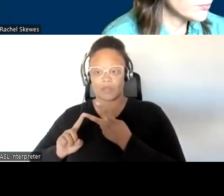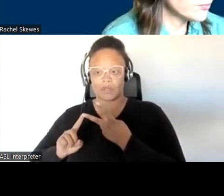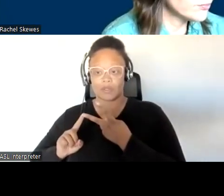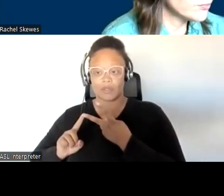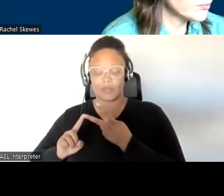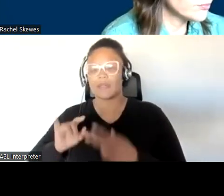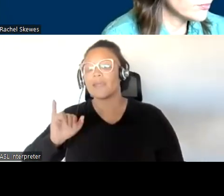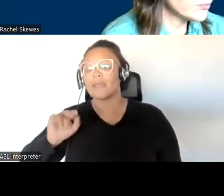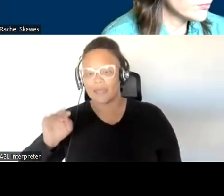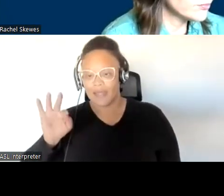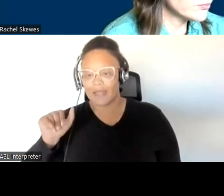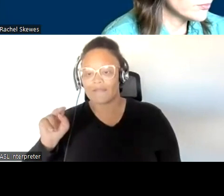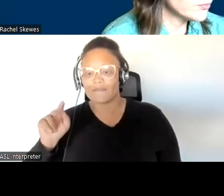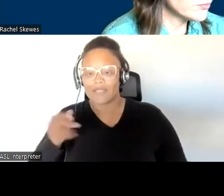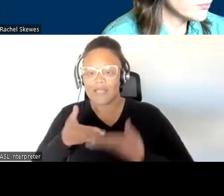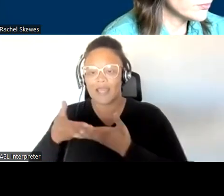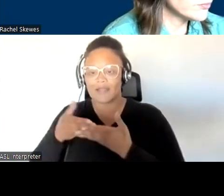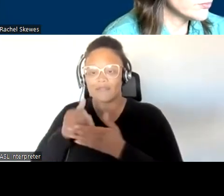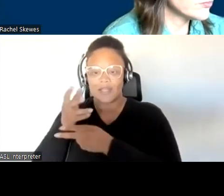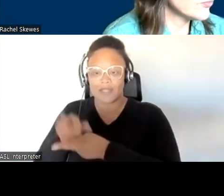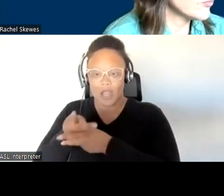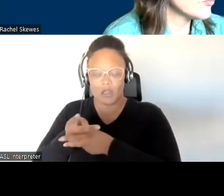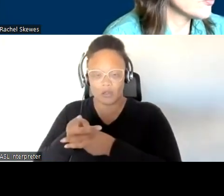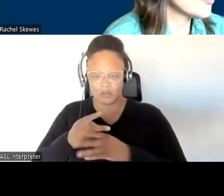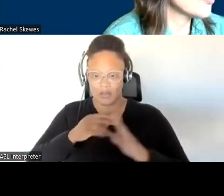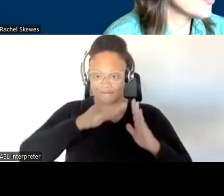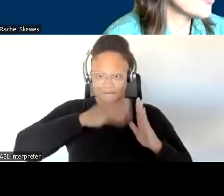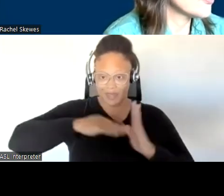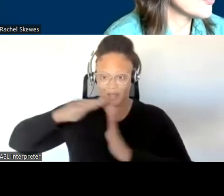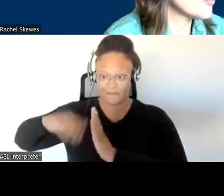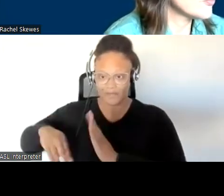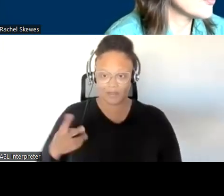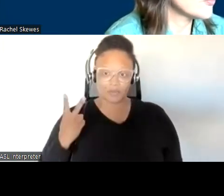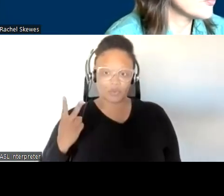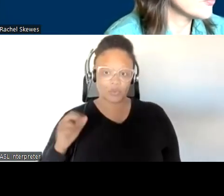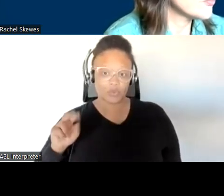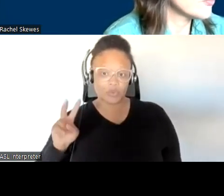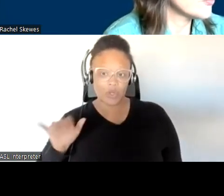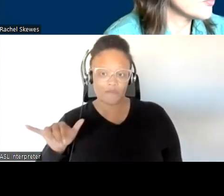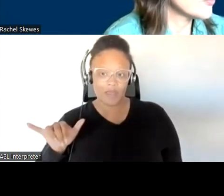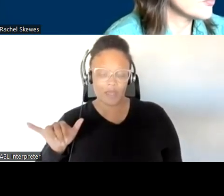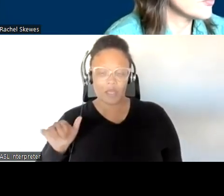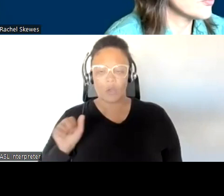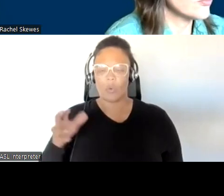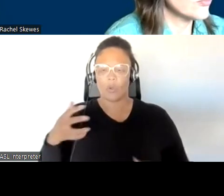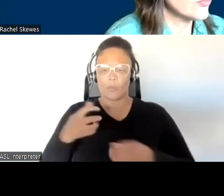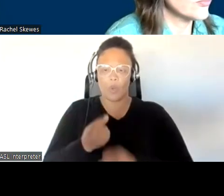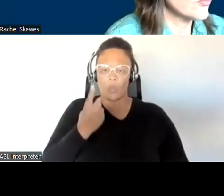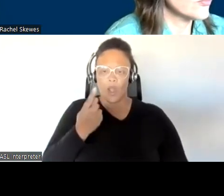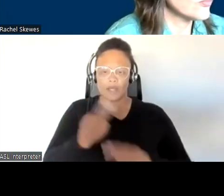So do we fill up two surveys or one with both license numbers?